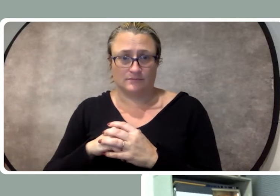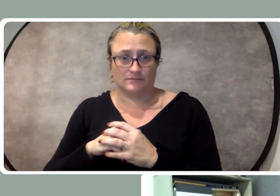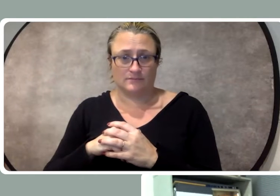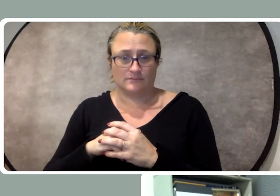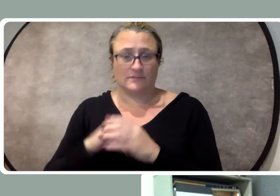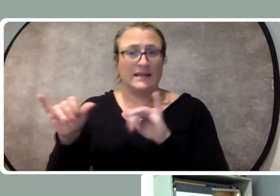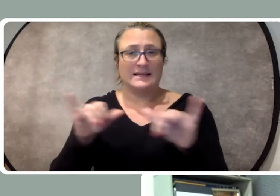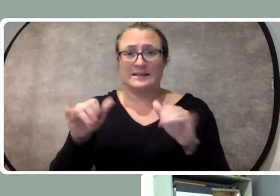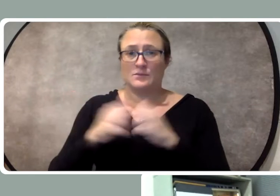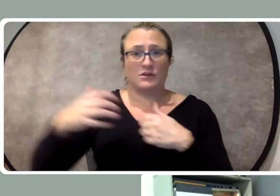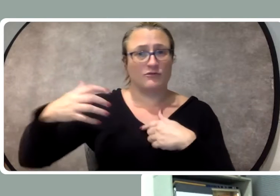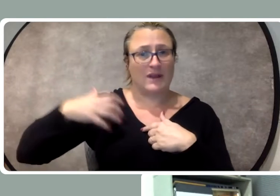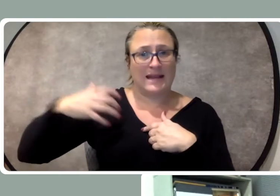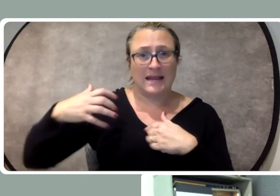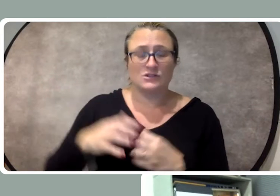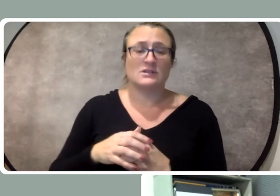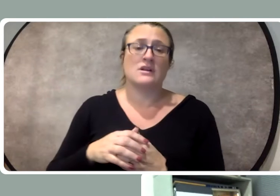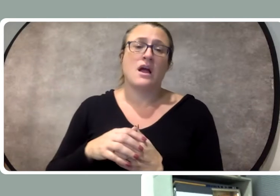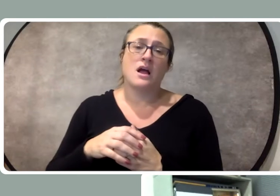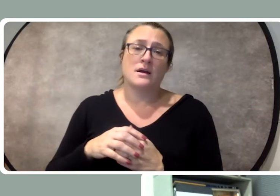Same thing with radiation. There's some